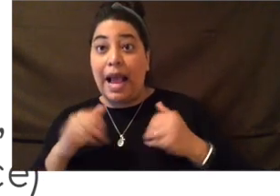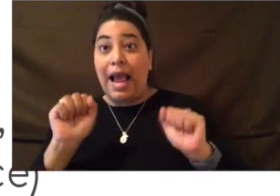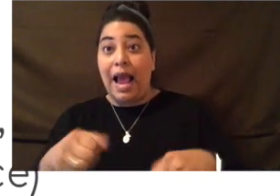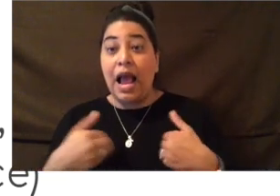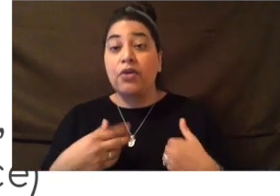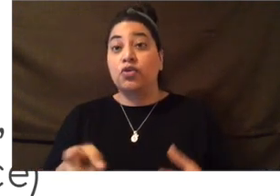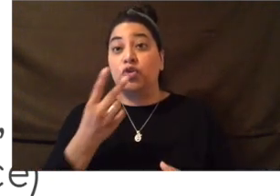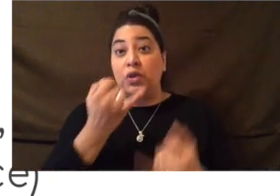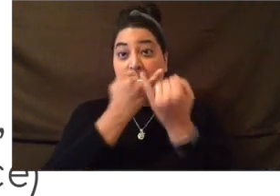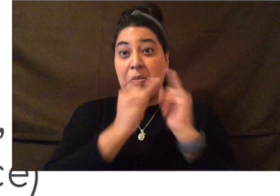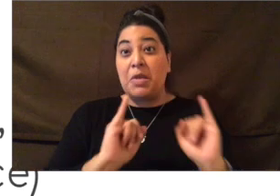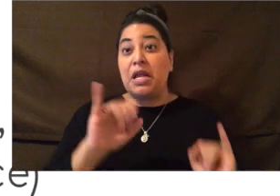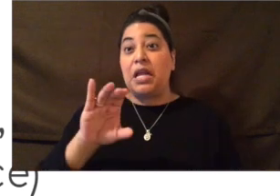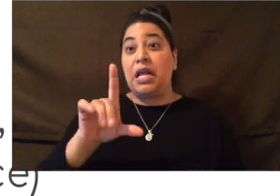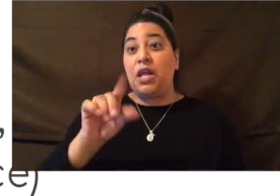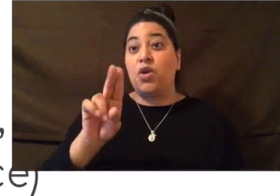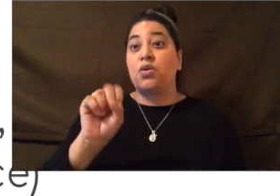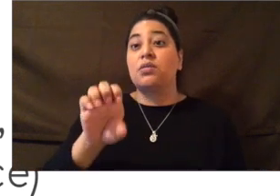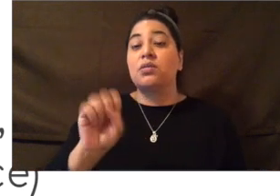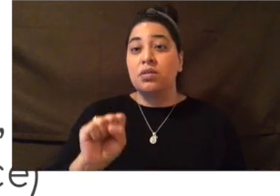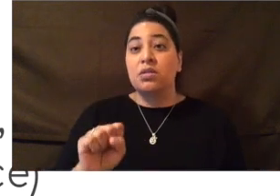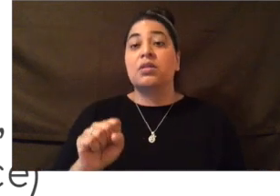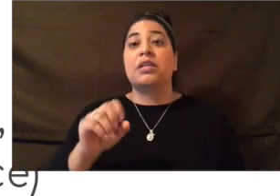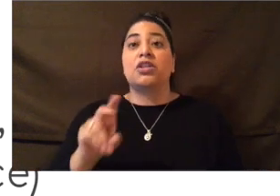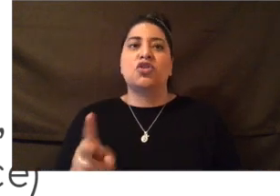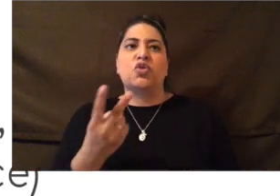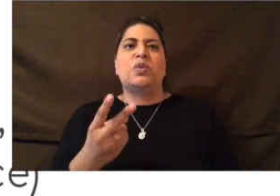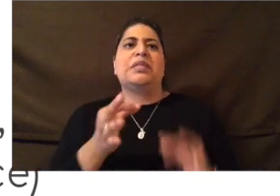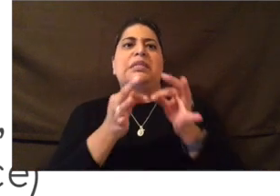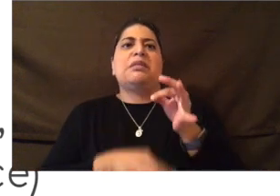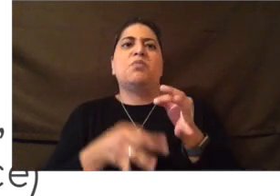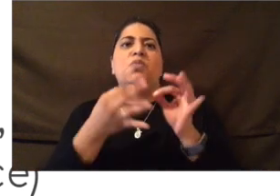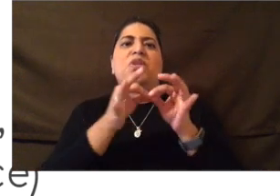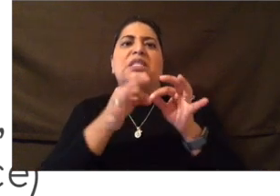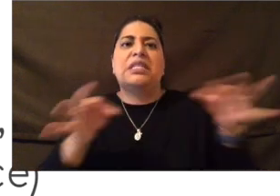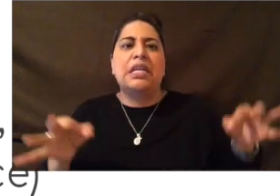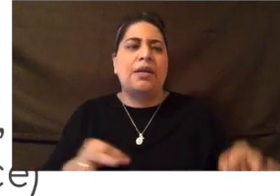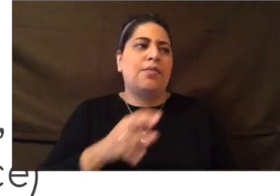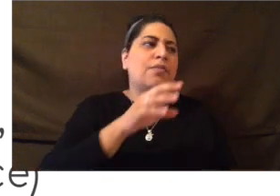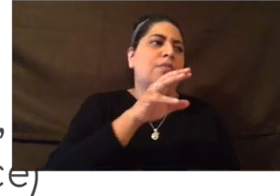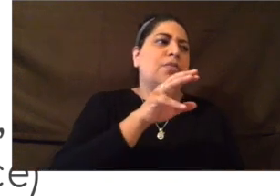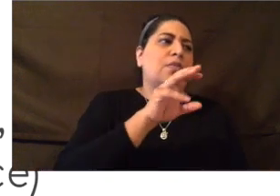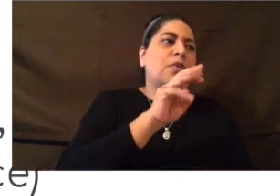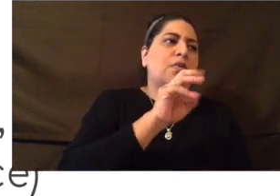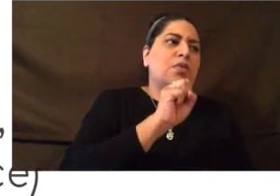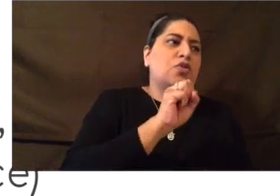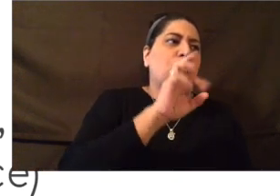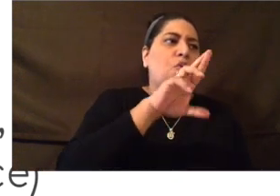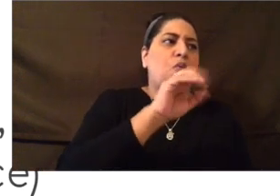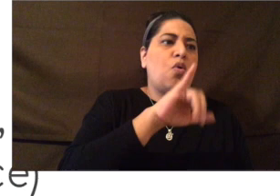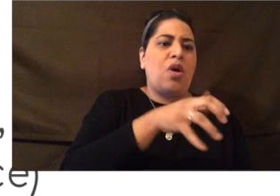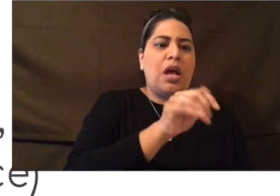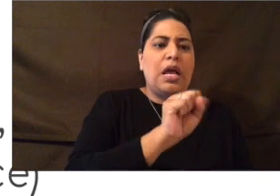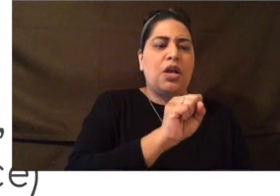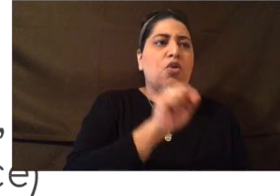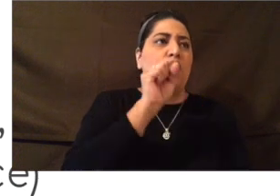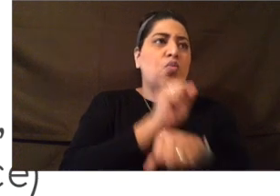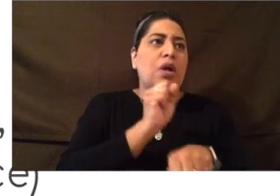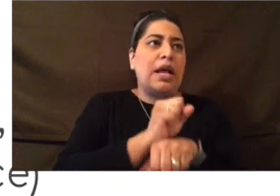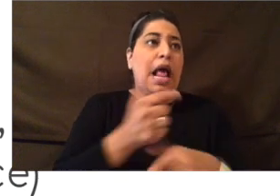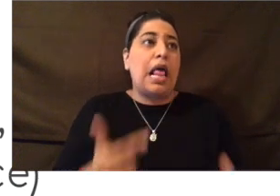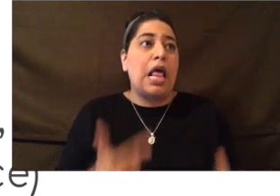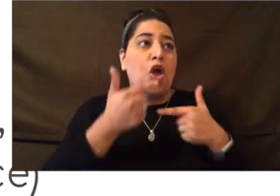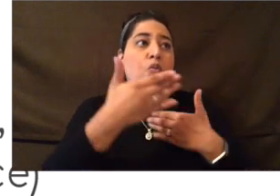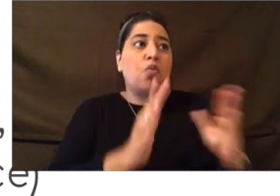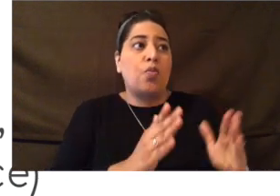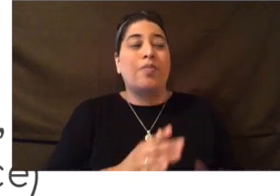what we talked about today, you could have 2 independent clauses or 2 simple sentences that you're joining, like Miss Rojas works in her living